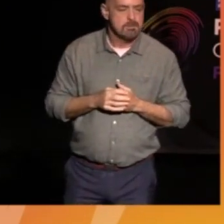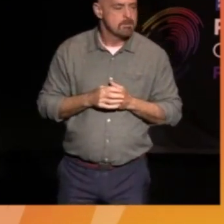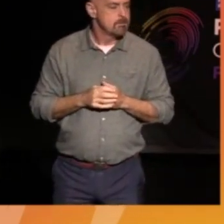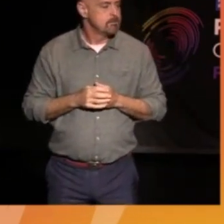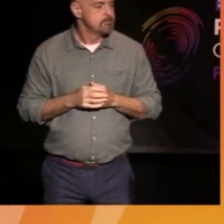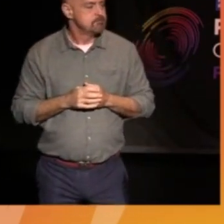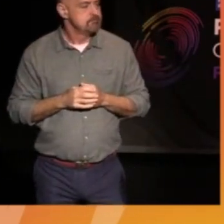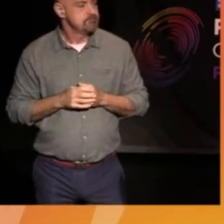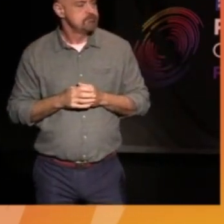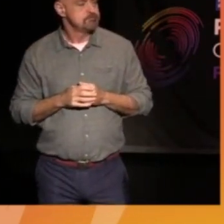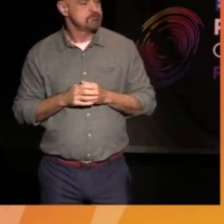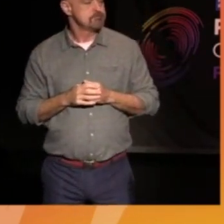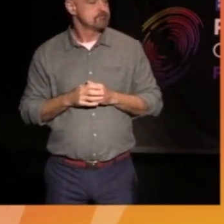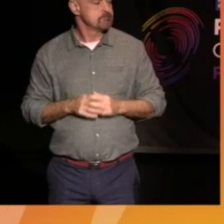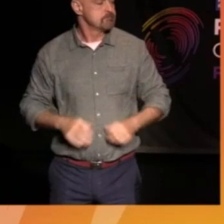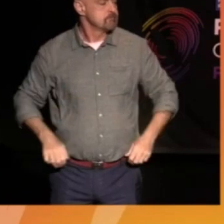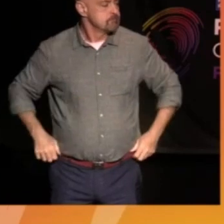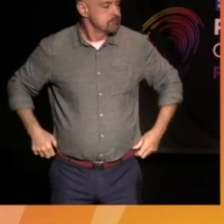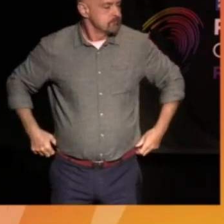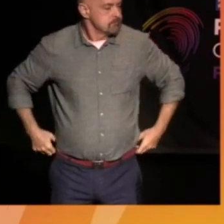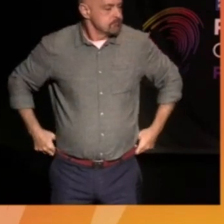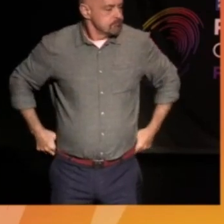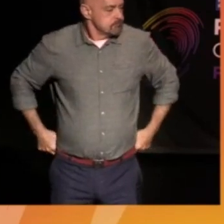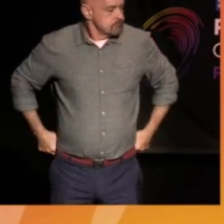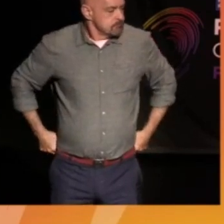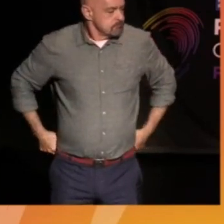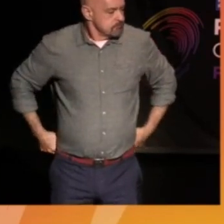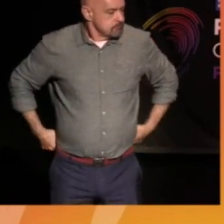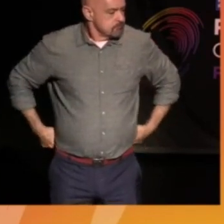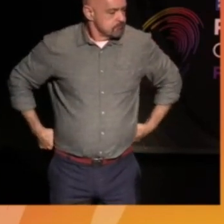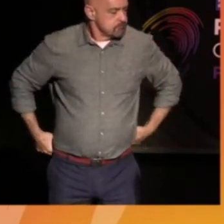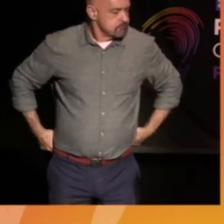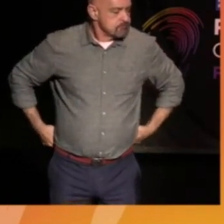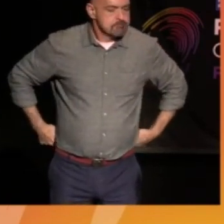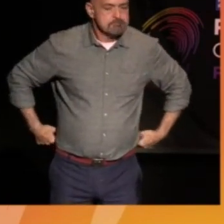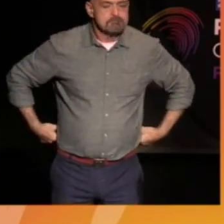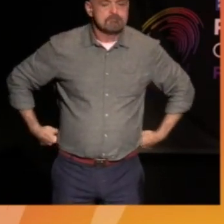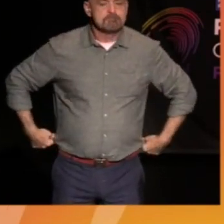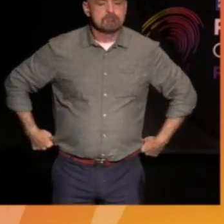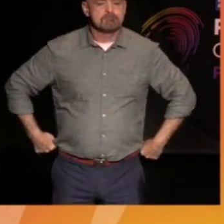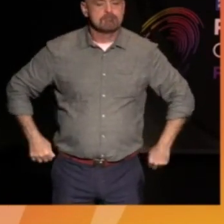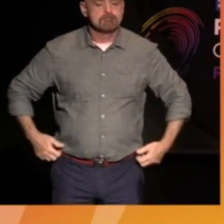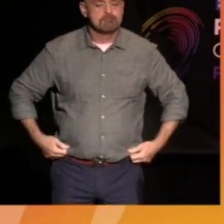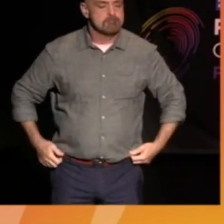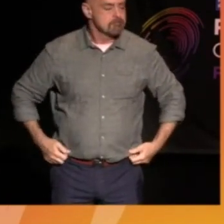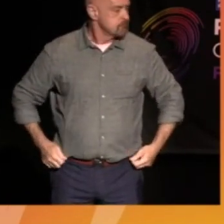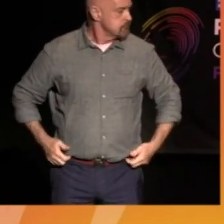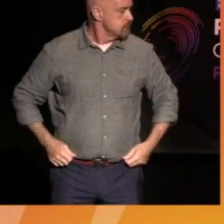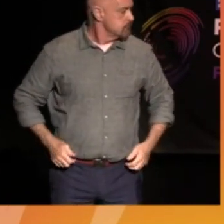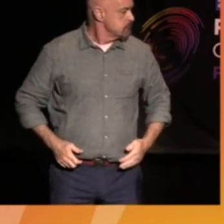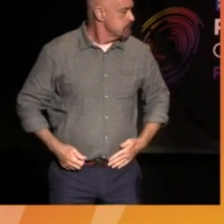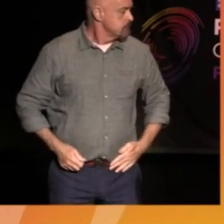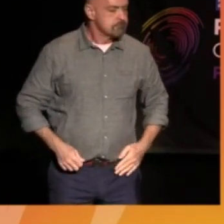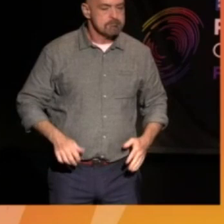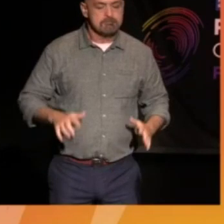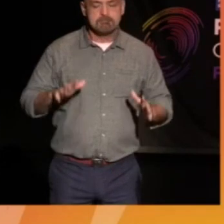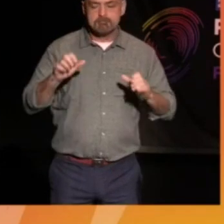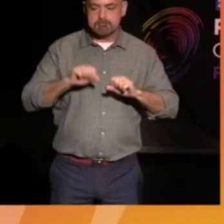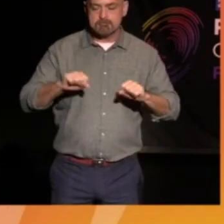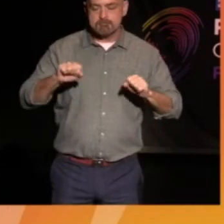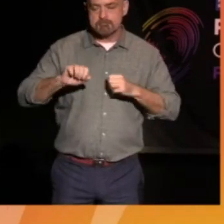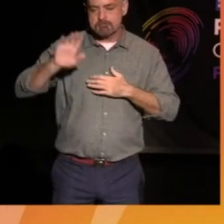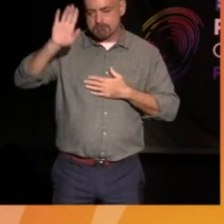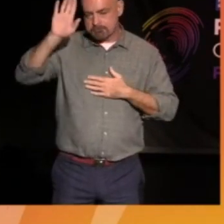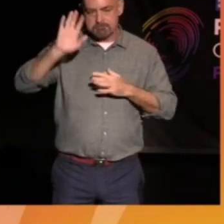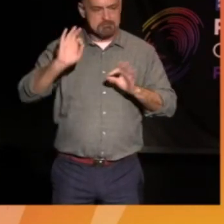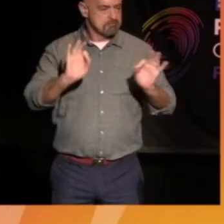Anybody? While I'm waiting to see another hand. I'd like to